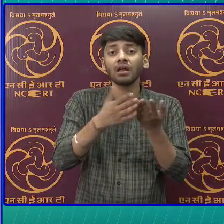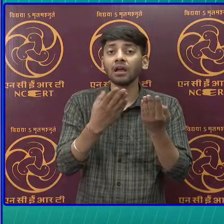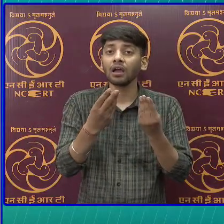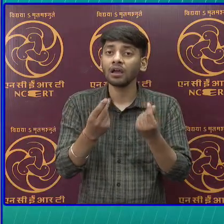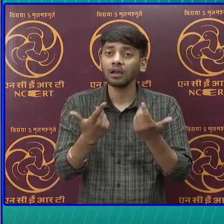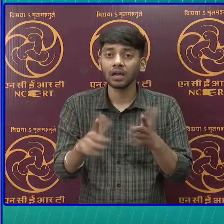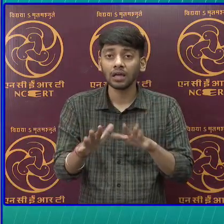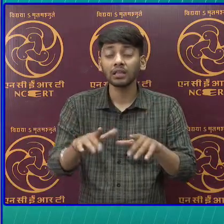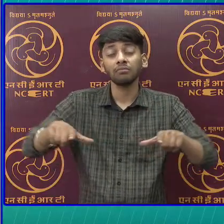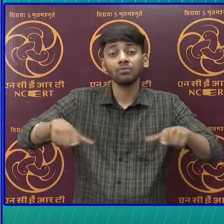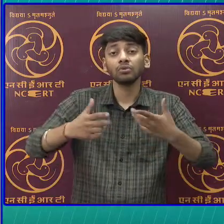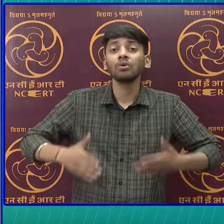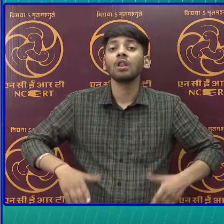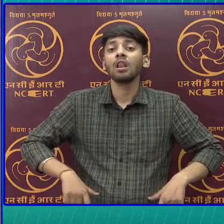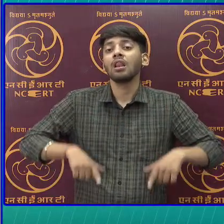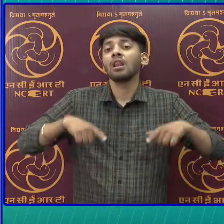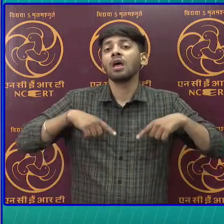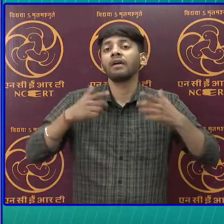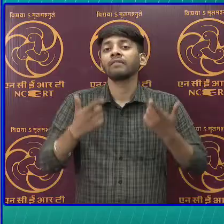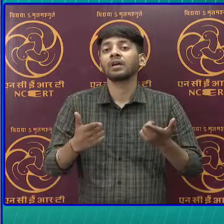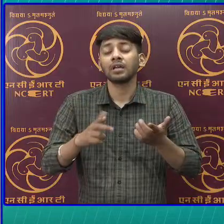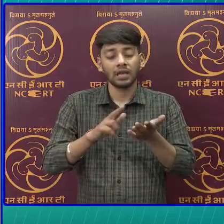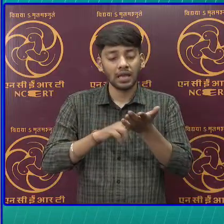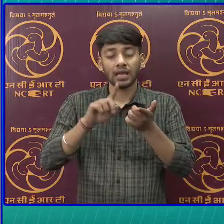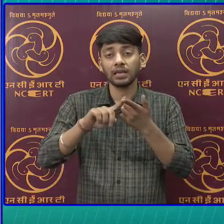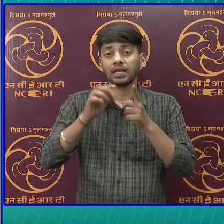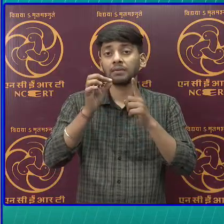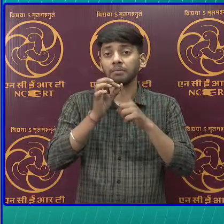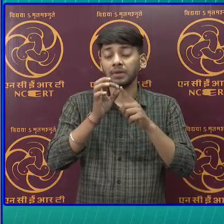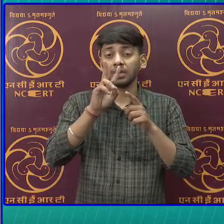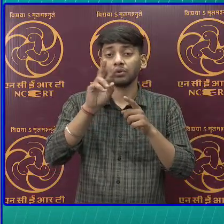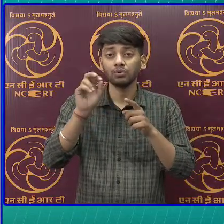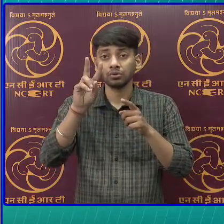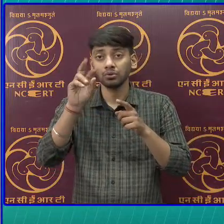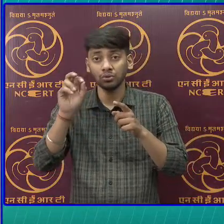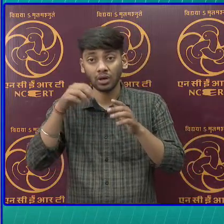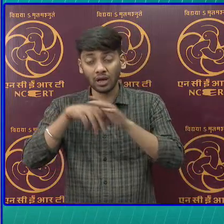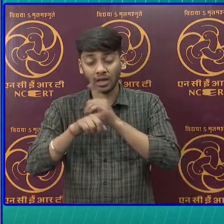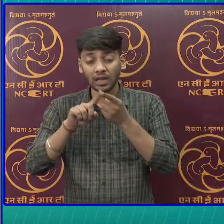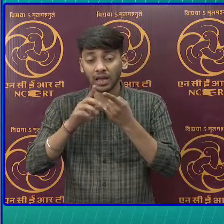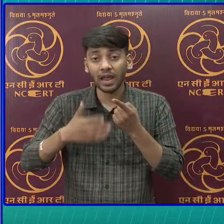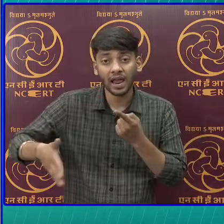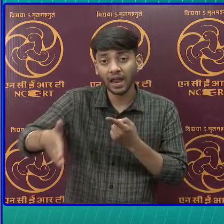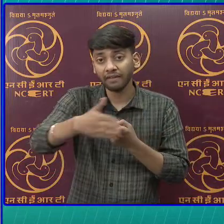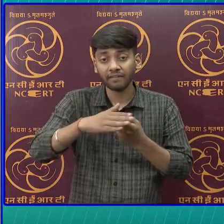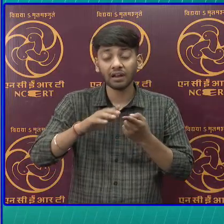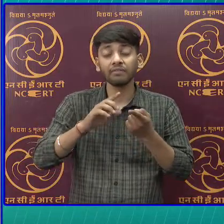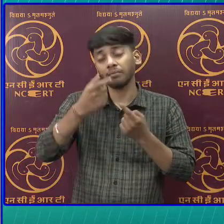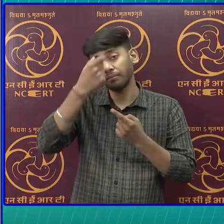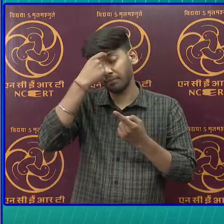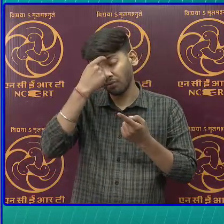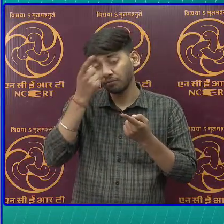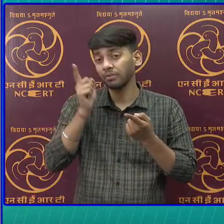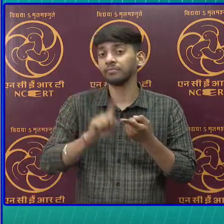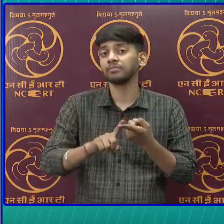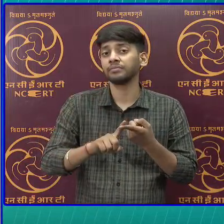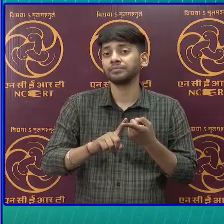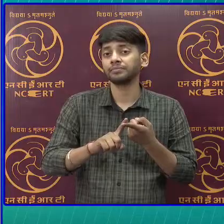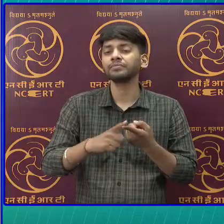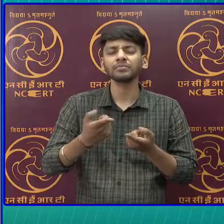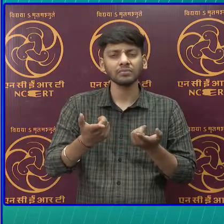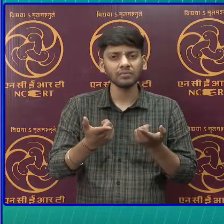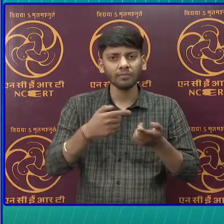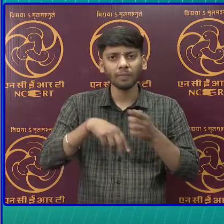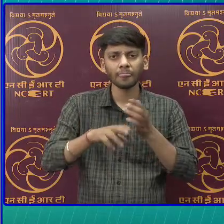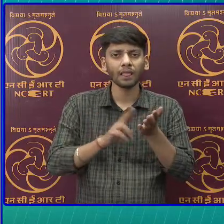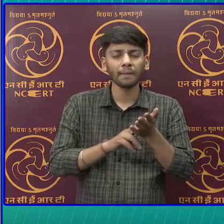for you. NEP 2020 even talks about environmental issues, and the present poem gives